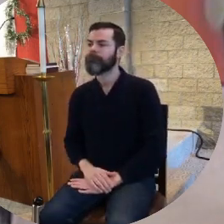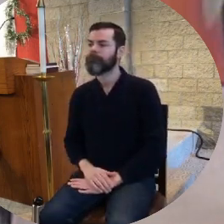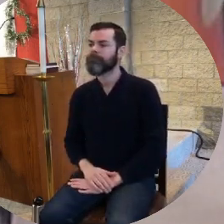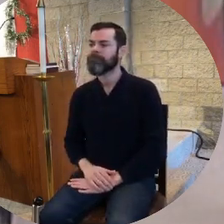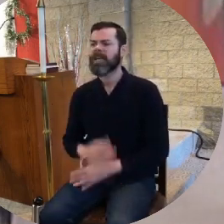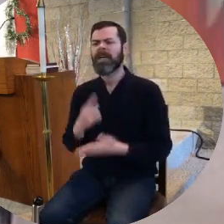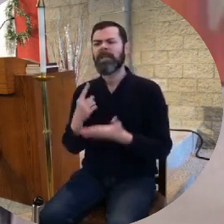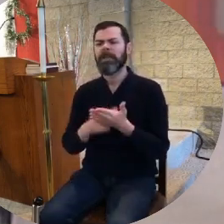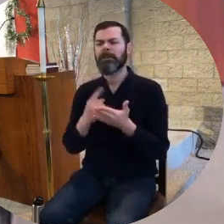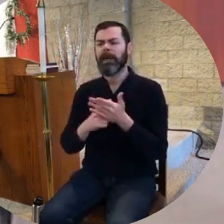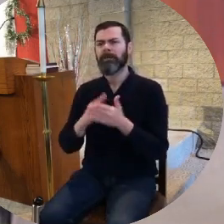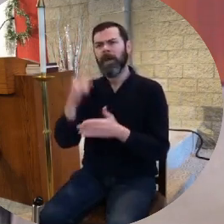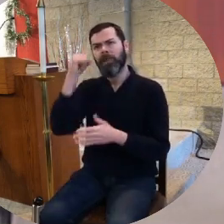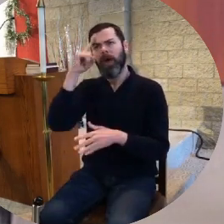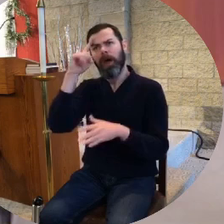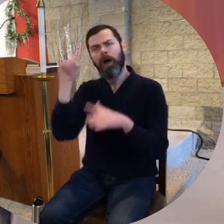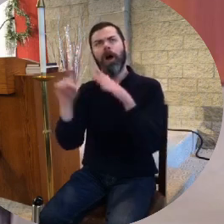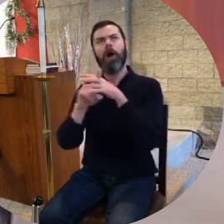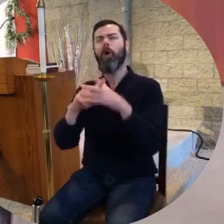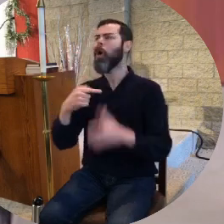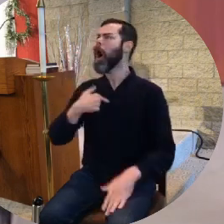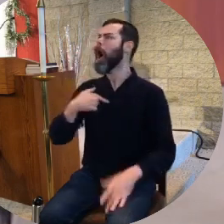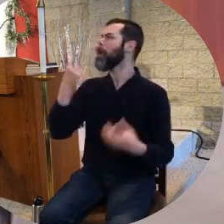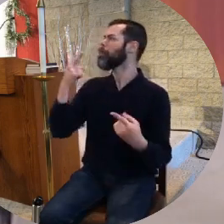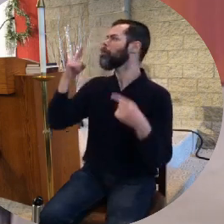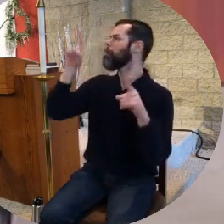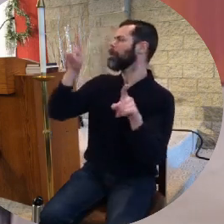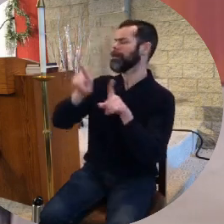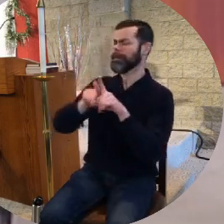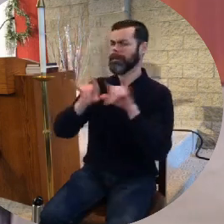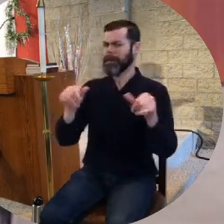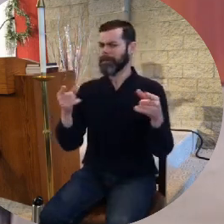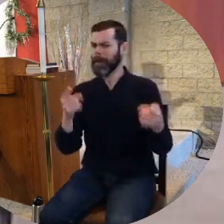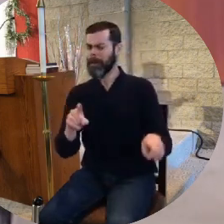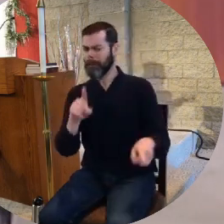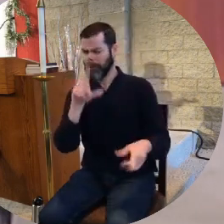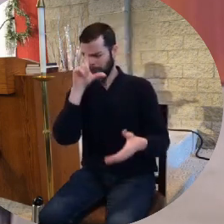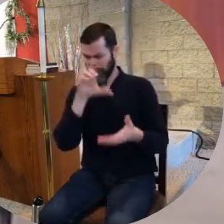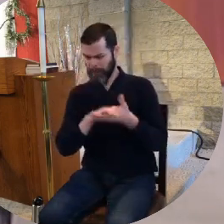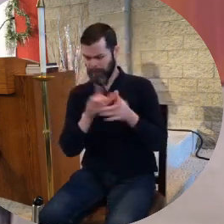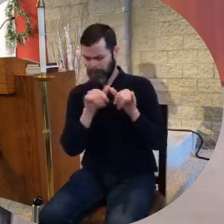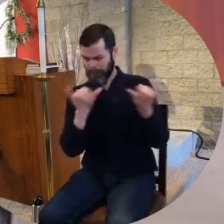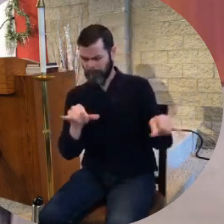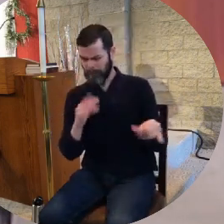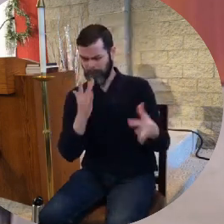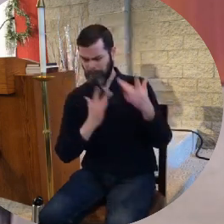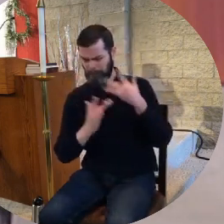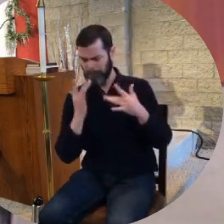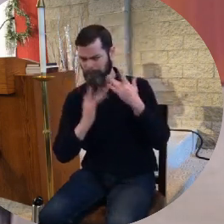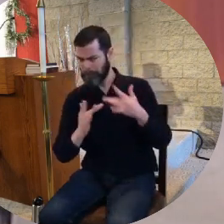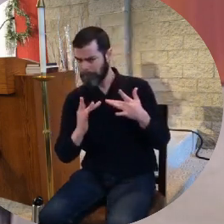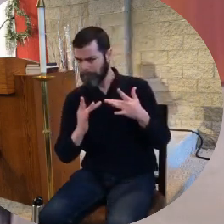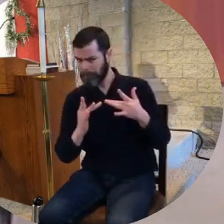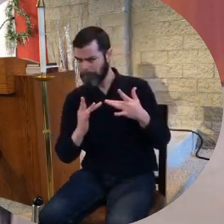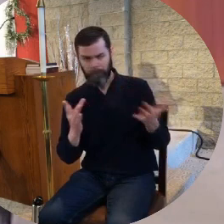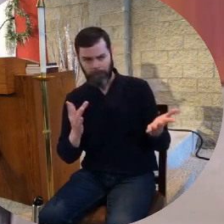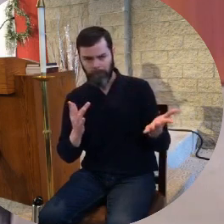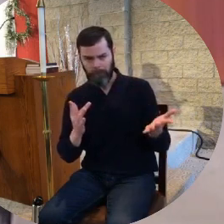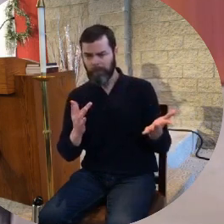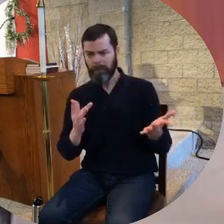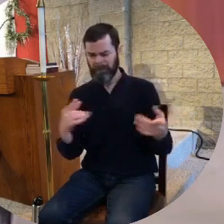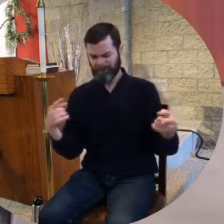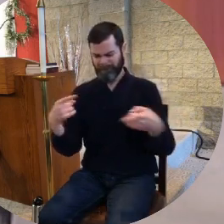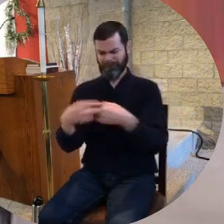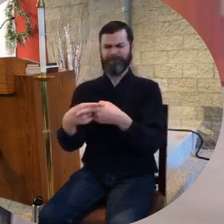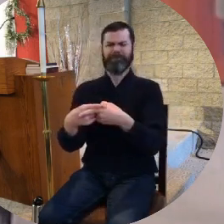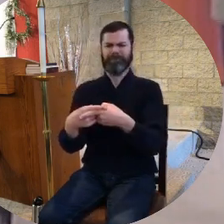use, I am prosperous, but at the same time, if we have the belief system of lack, then that thought is not going to show up as I am